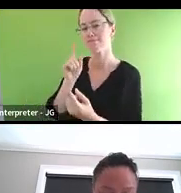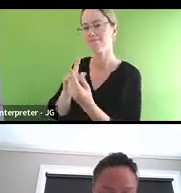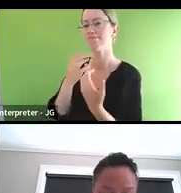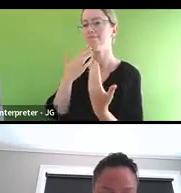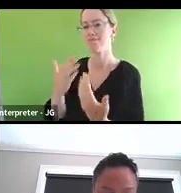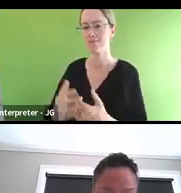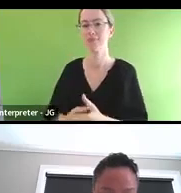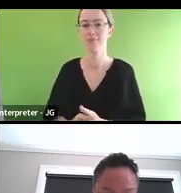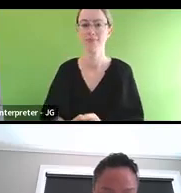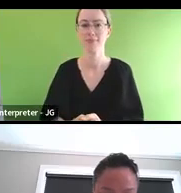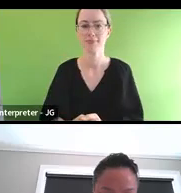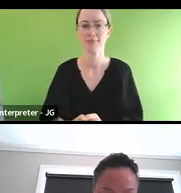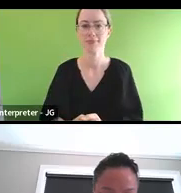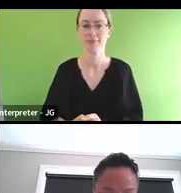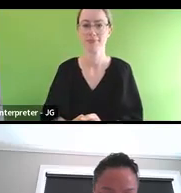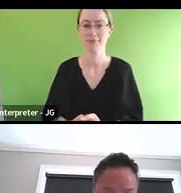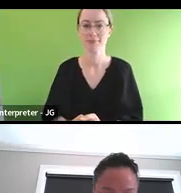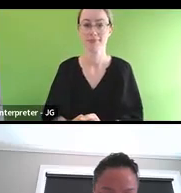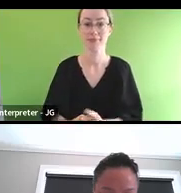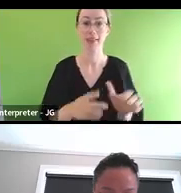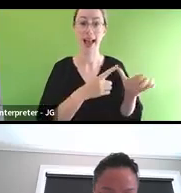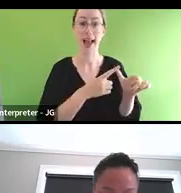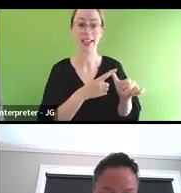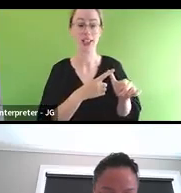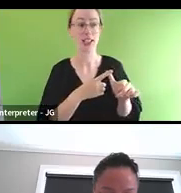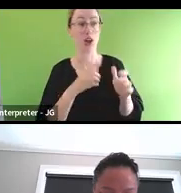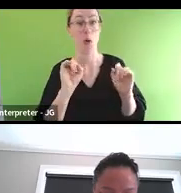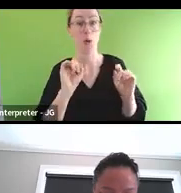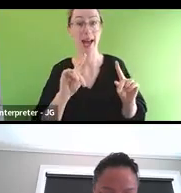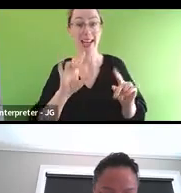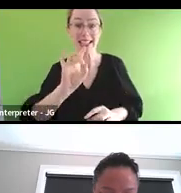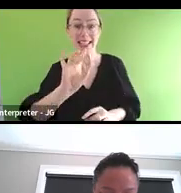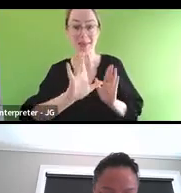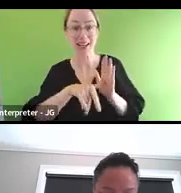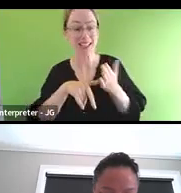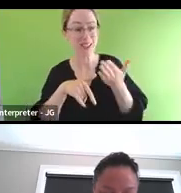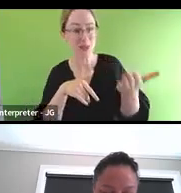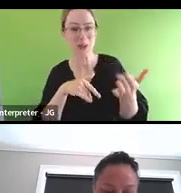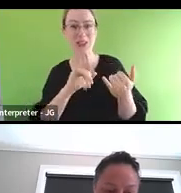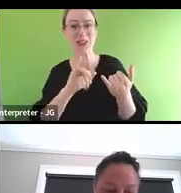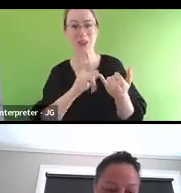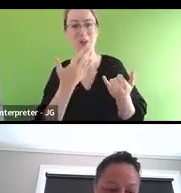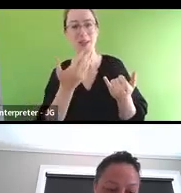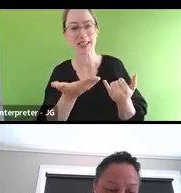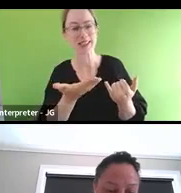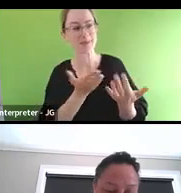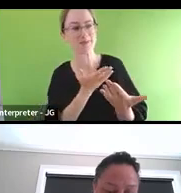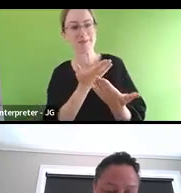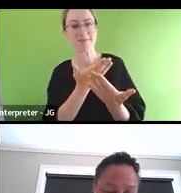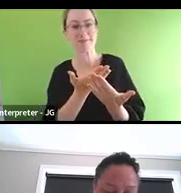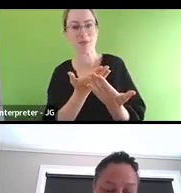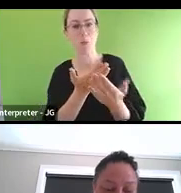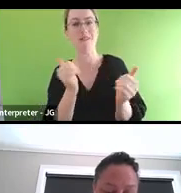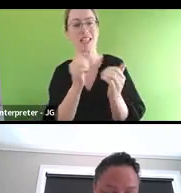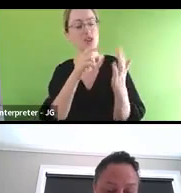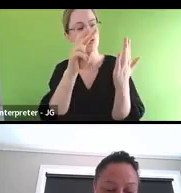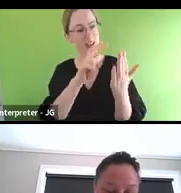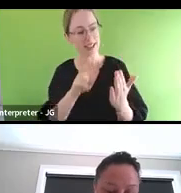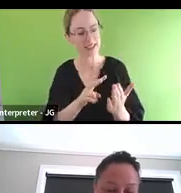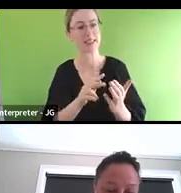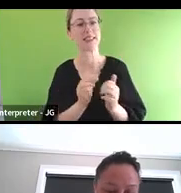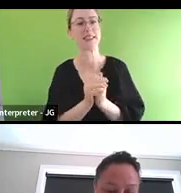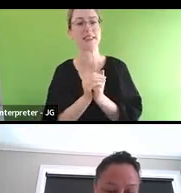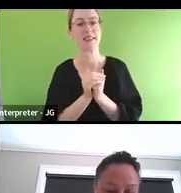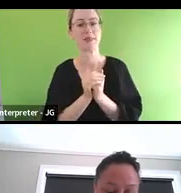you. Right, we have 10 minutes with you, Sheryl. Please take your submission as being read.